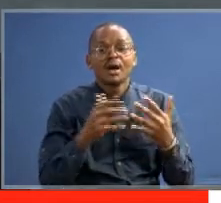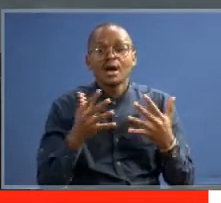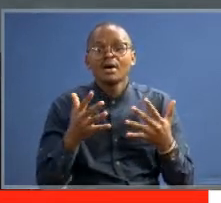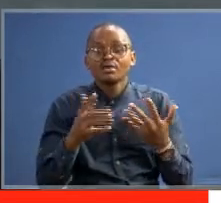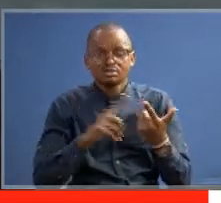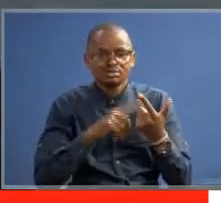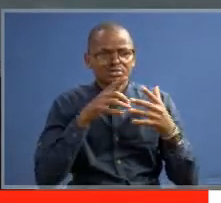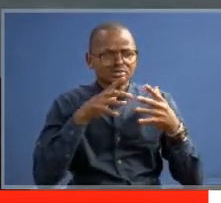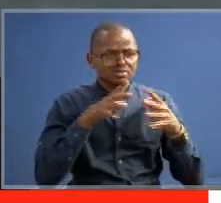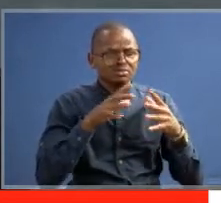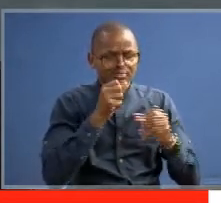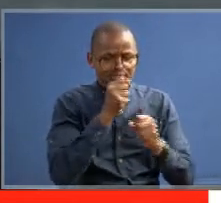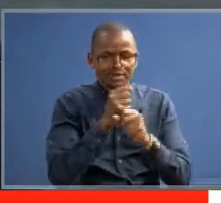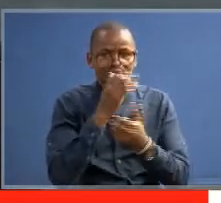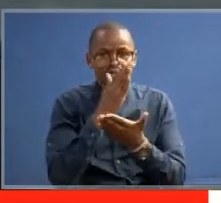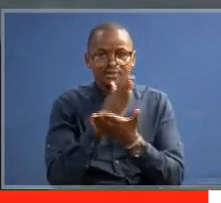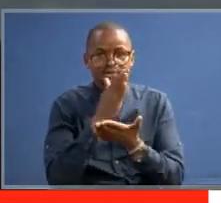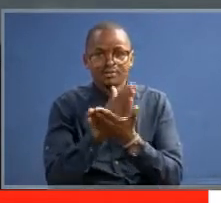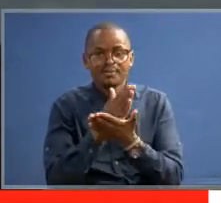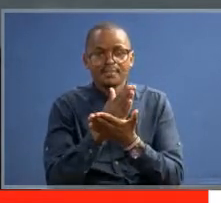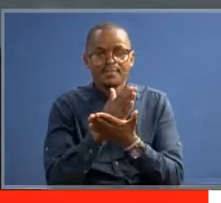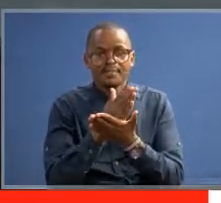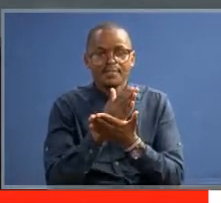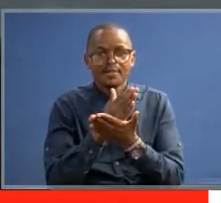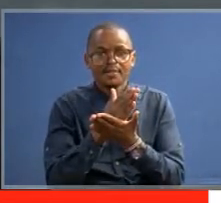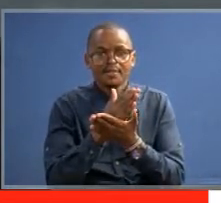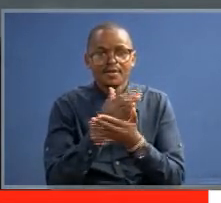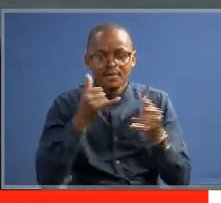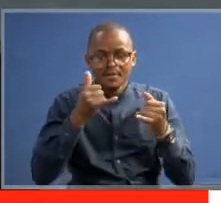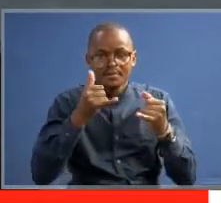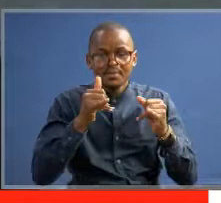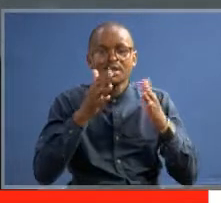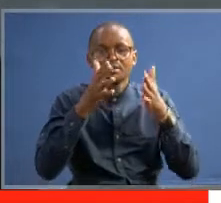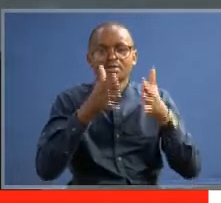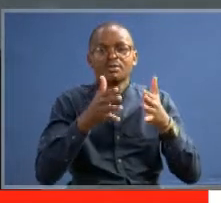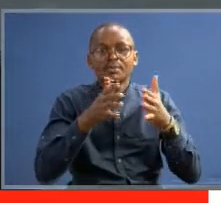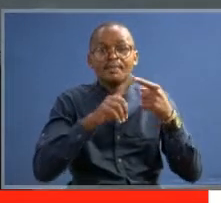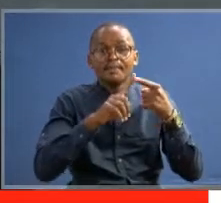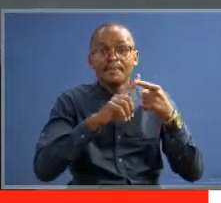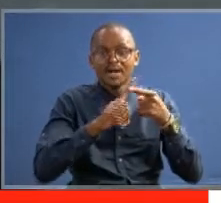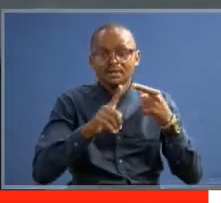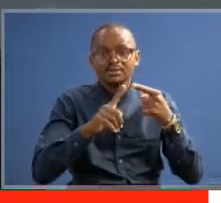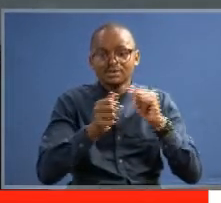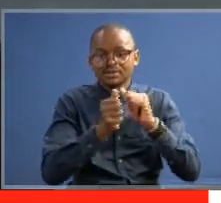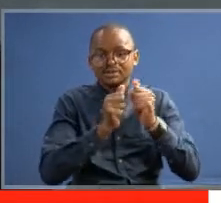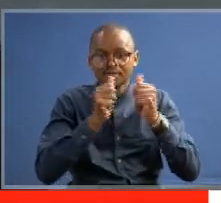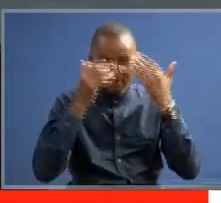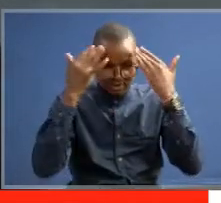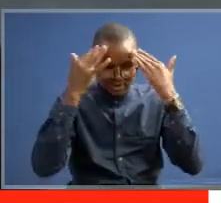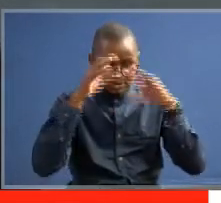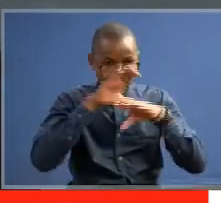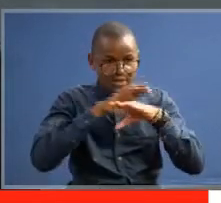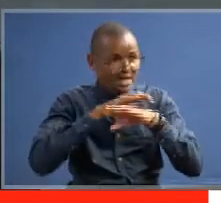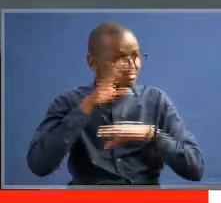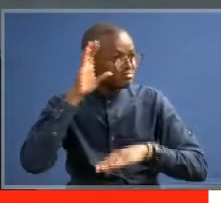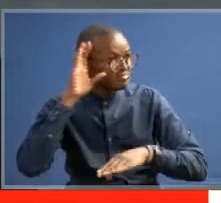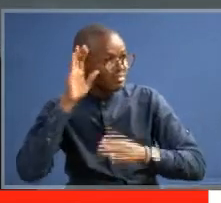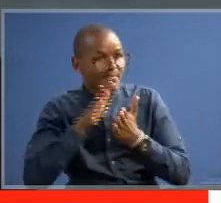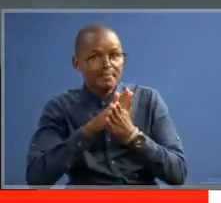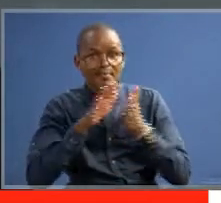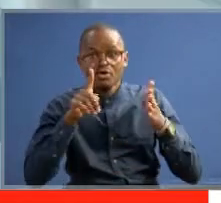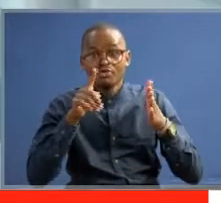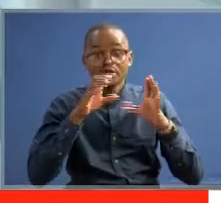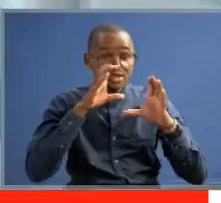county plays a role to make sure that the health, they play a role in health. But in sports, we don't get to hear more of